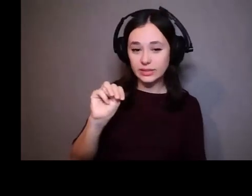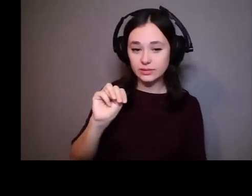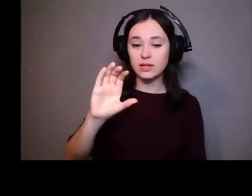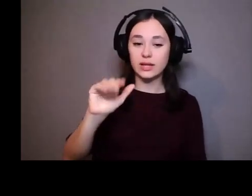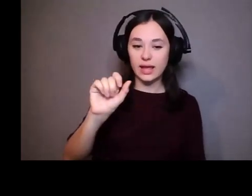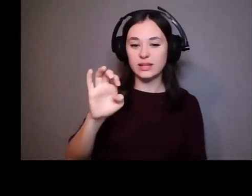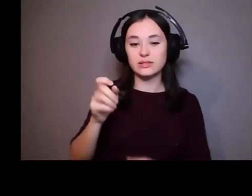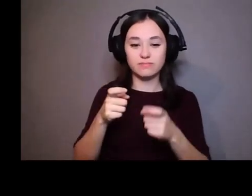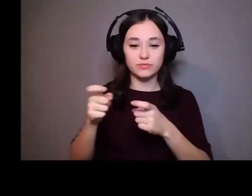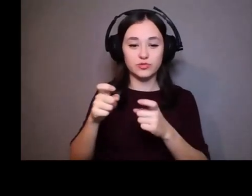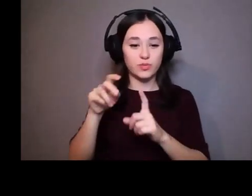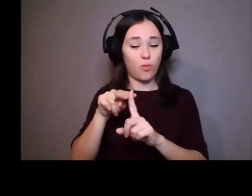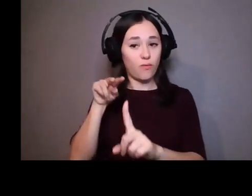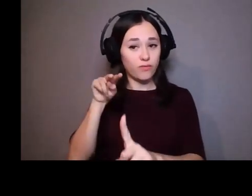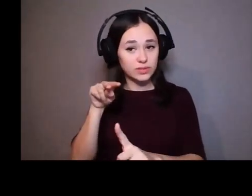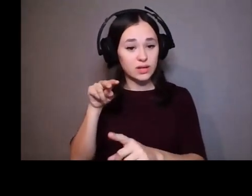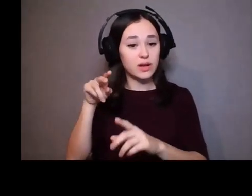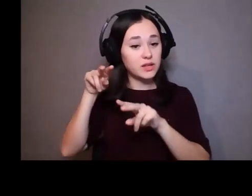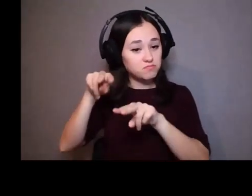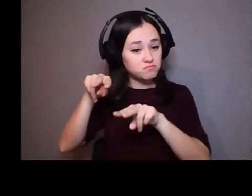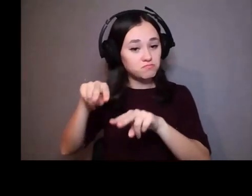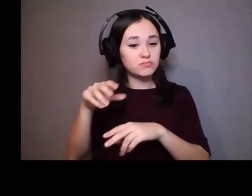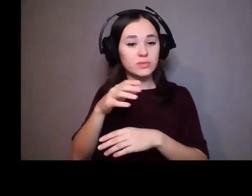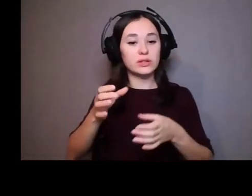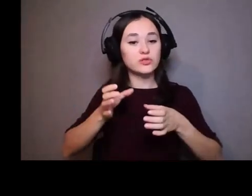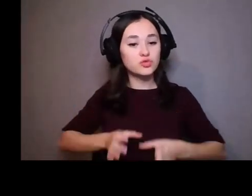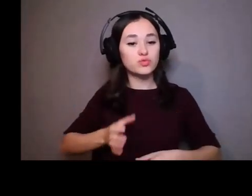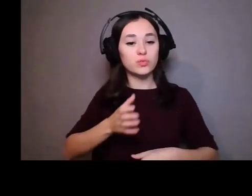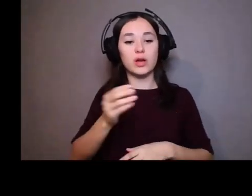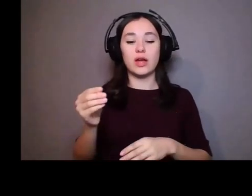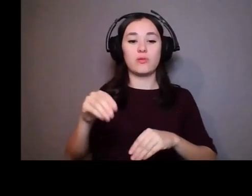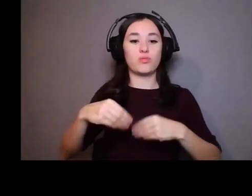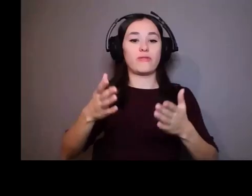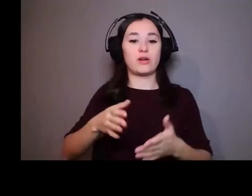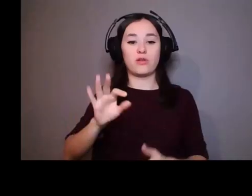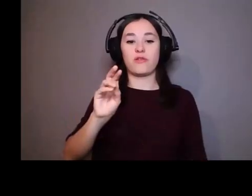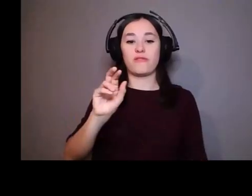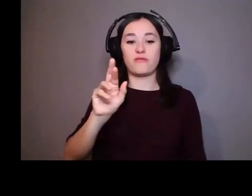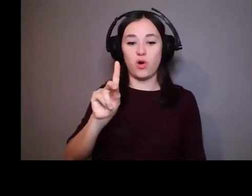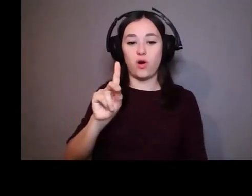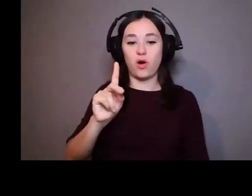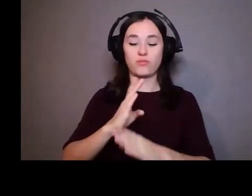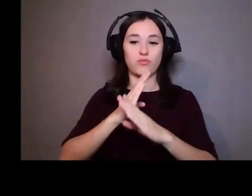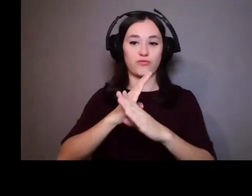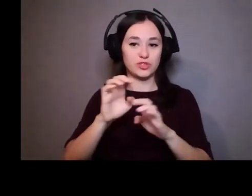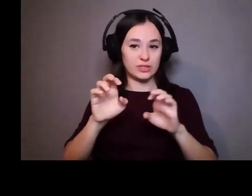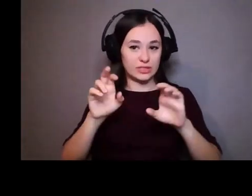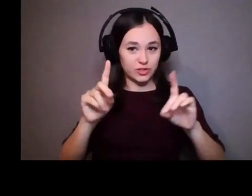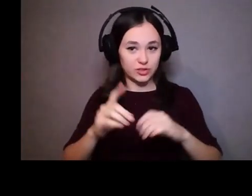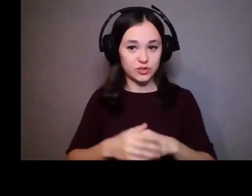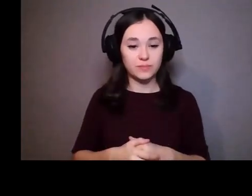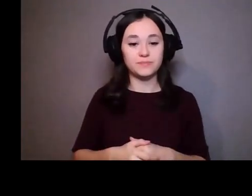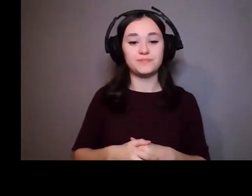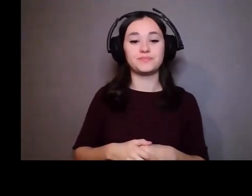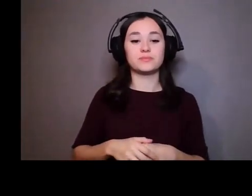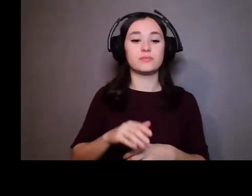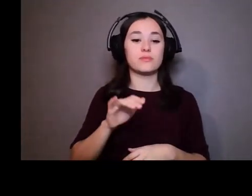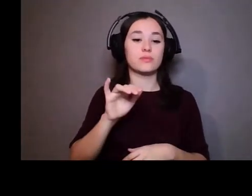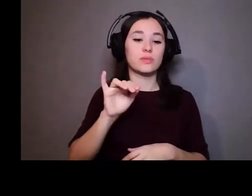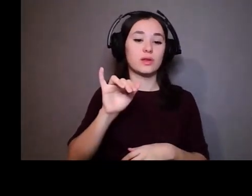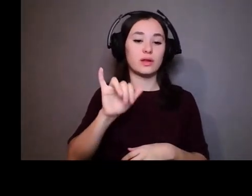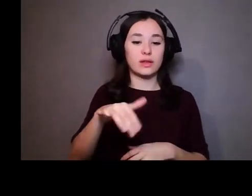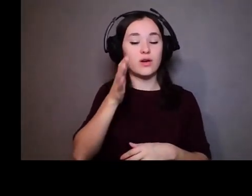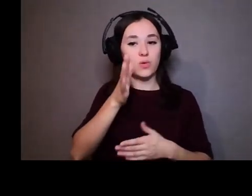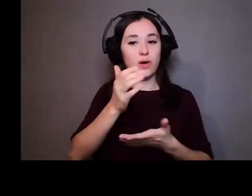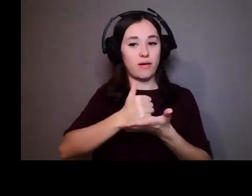education. These are all tools that states have used to try to better ensure program integrity and connect